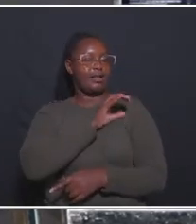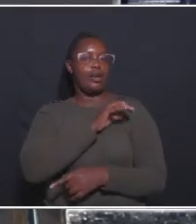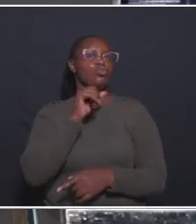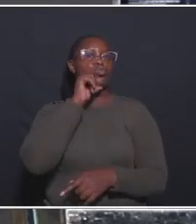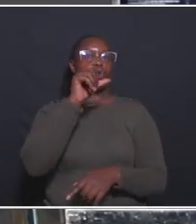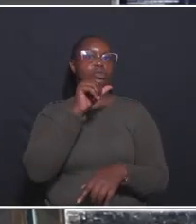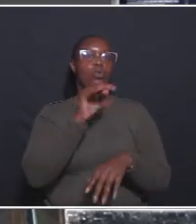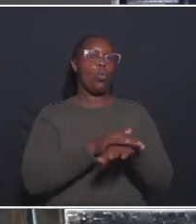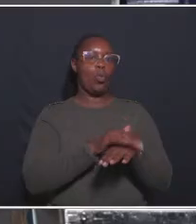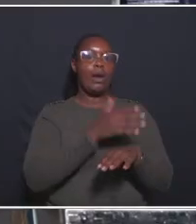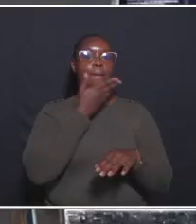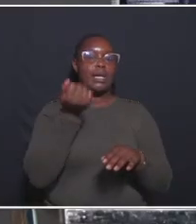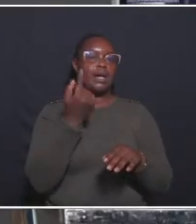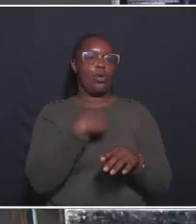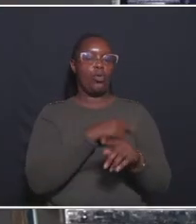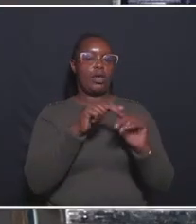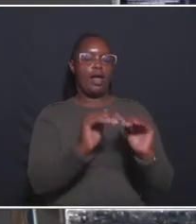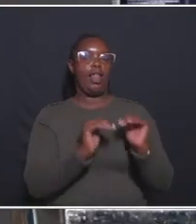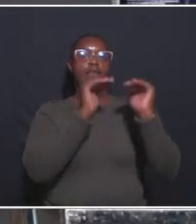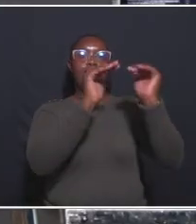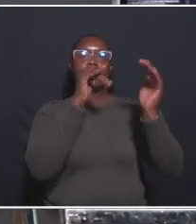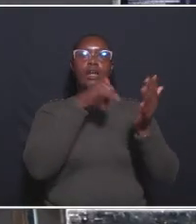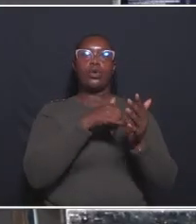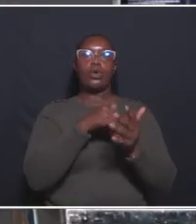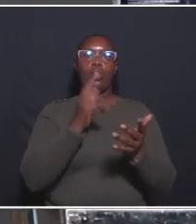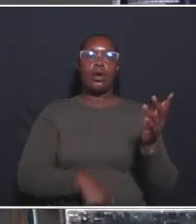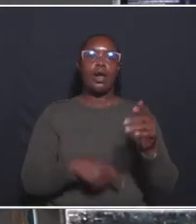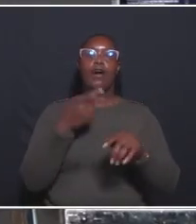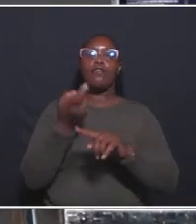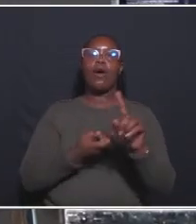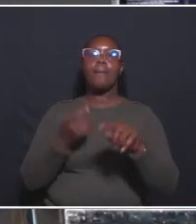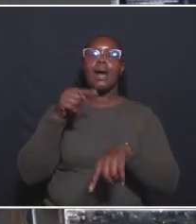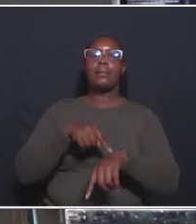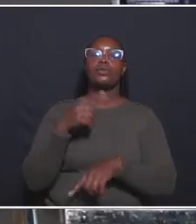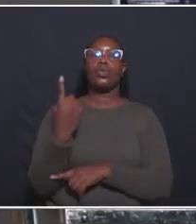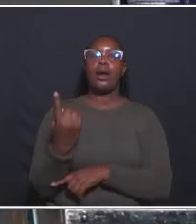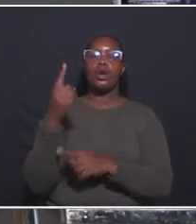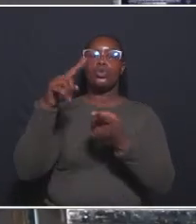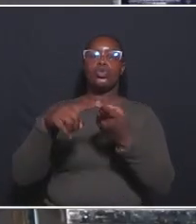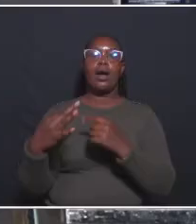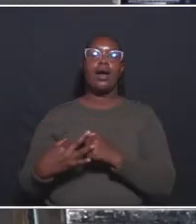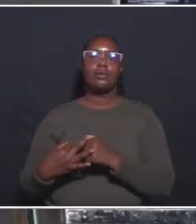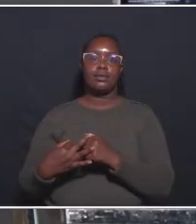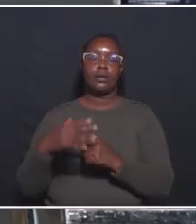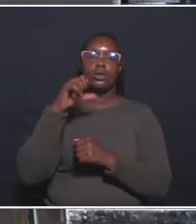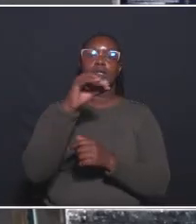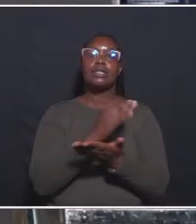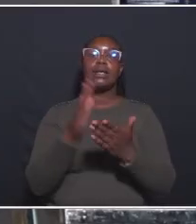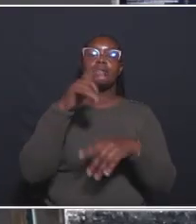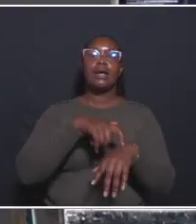to rearrange everything, including episode 1 all the way to episode 8, you know? And sometimes you have to cut out